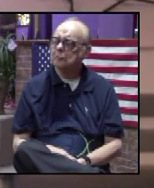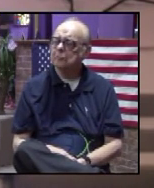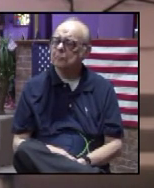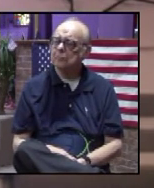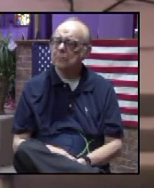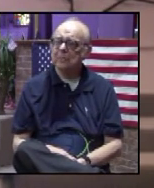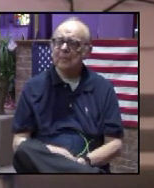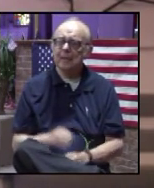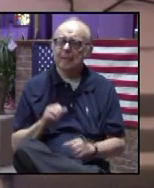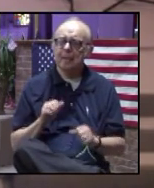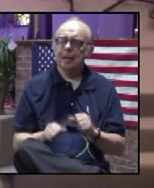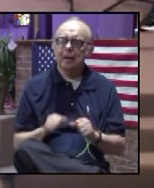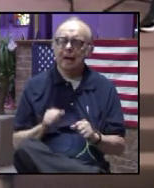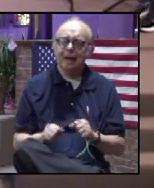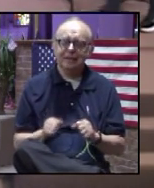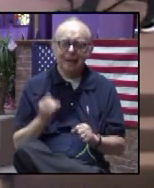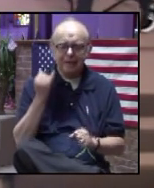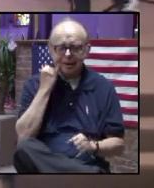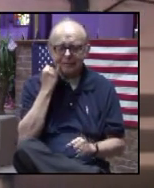I doubt if he's watching this,